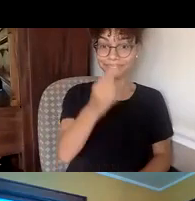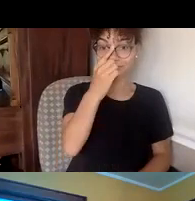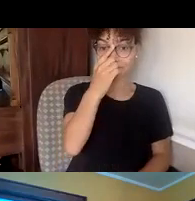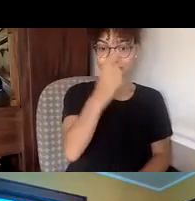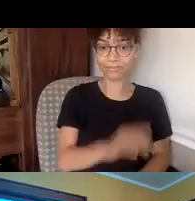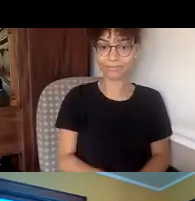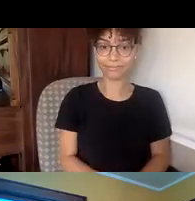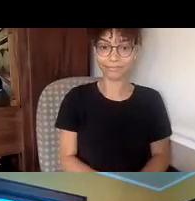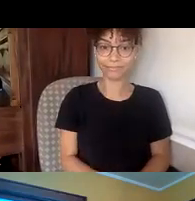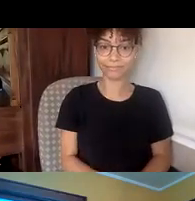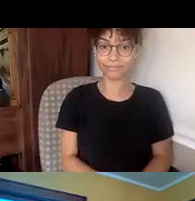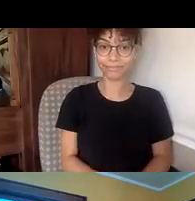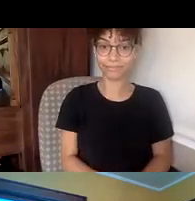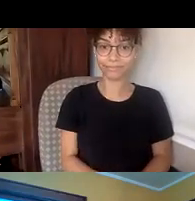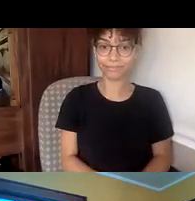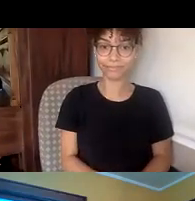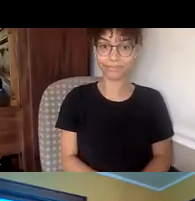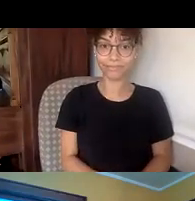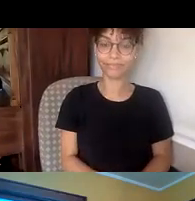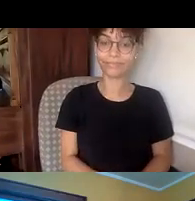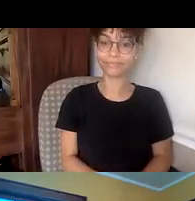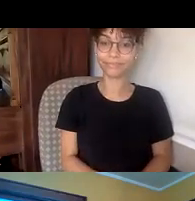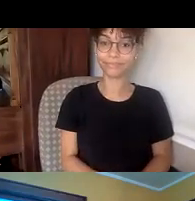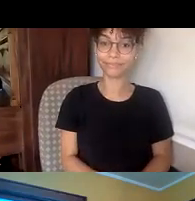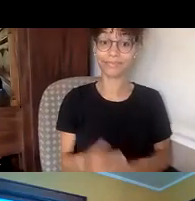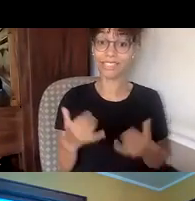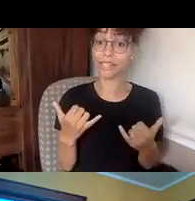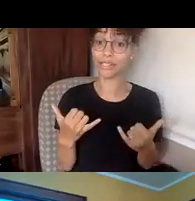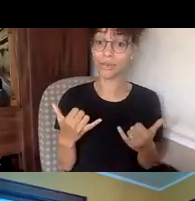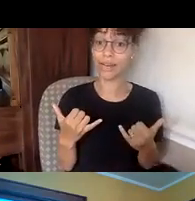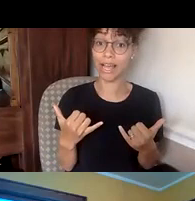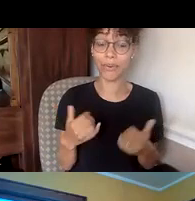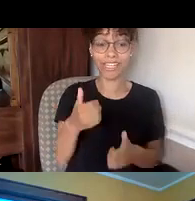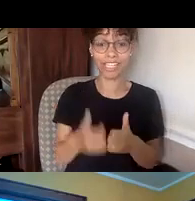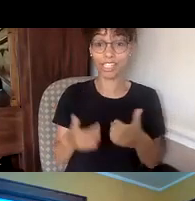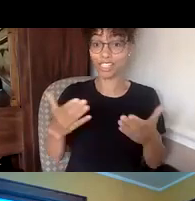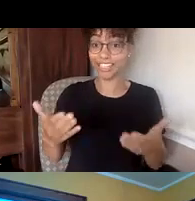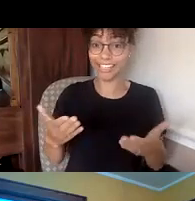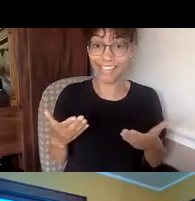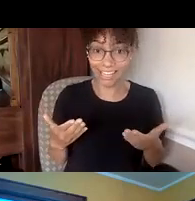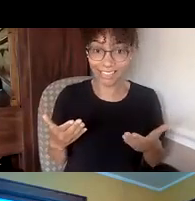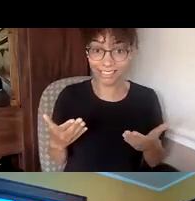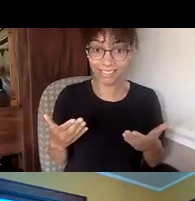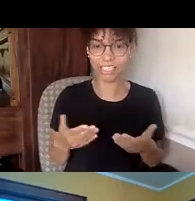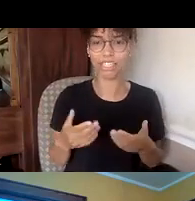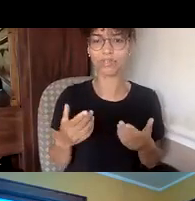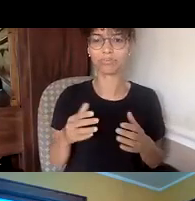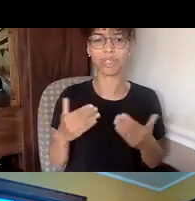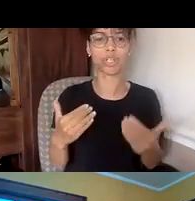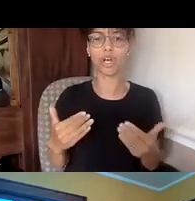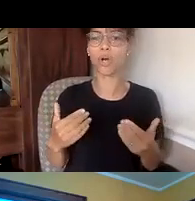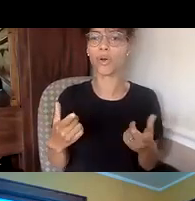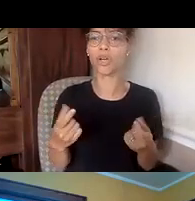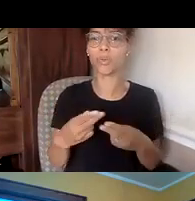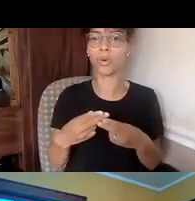All right, so without further ado, I'll ask each guest storyteller just to do a brief introduction before we